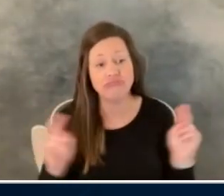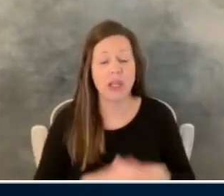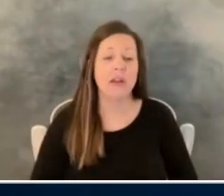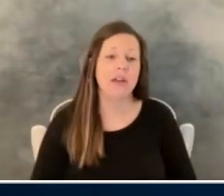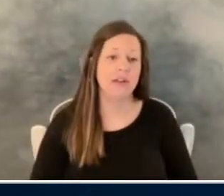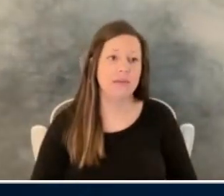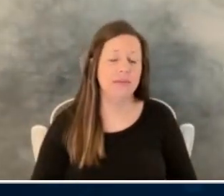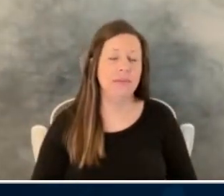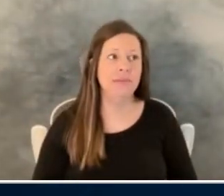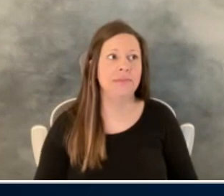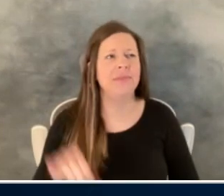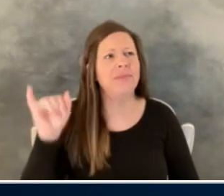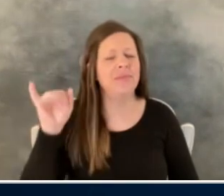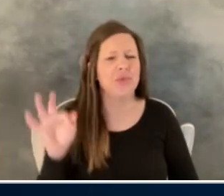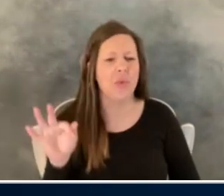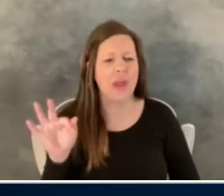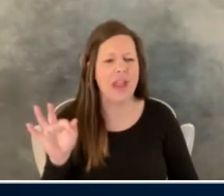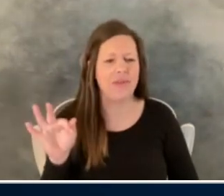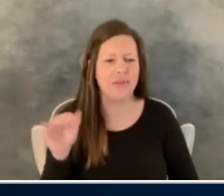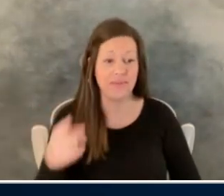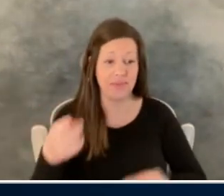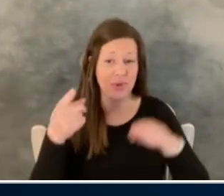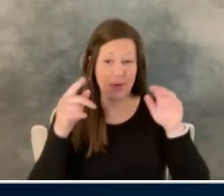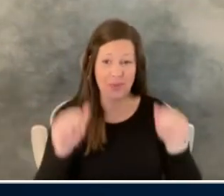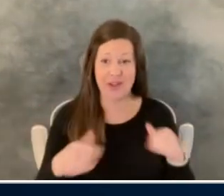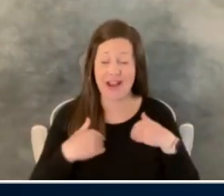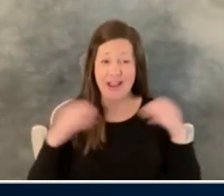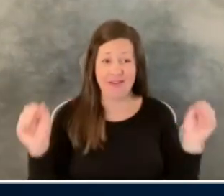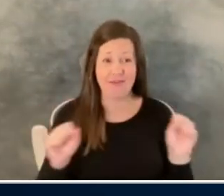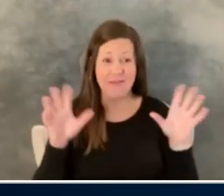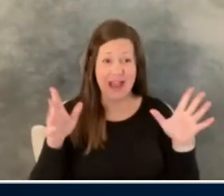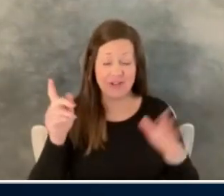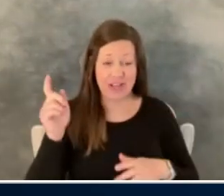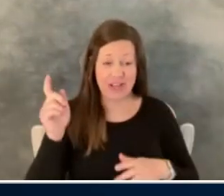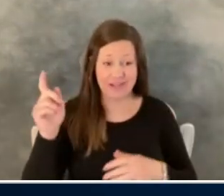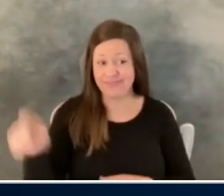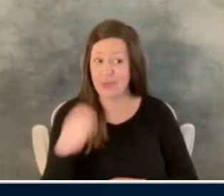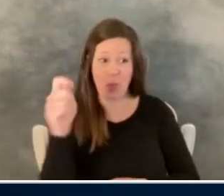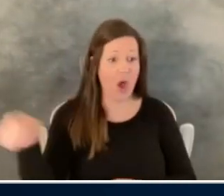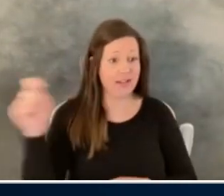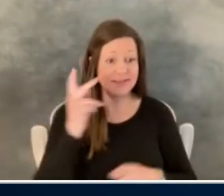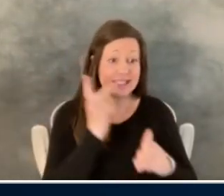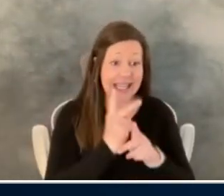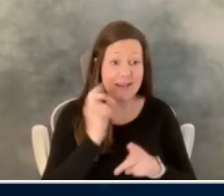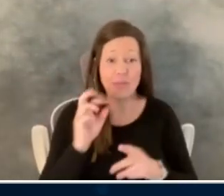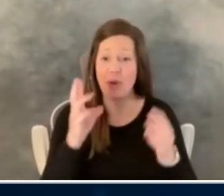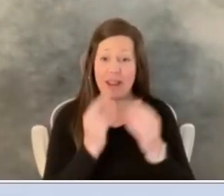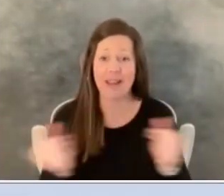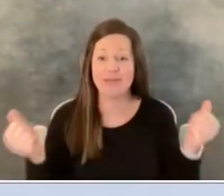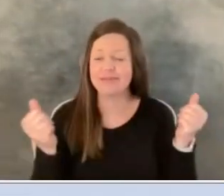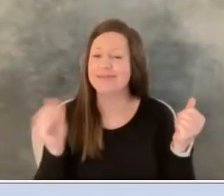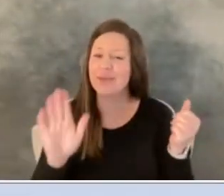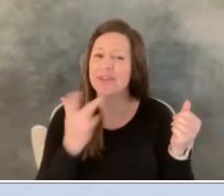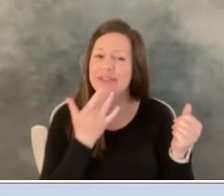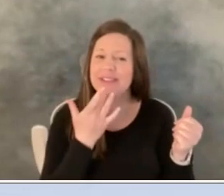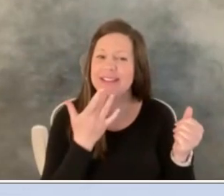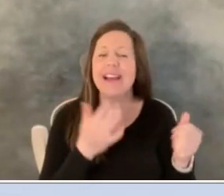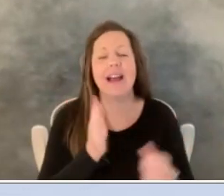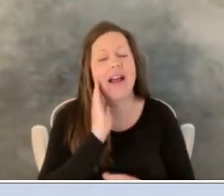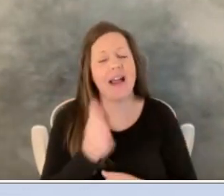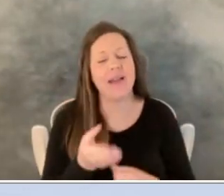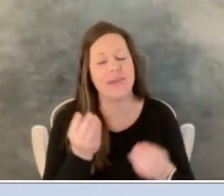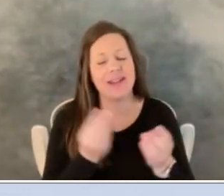if you could wave a magic wand and keep it or do away with it, what would you do? I would do away with